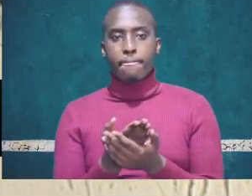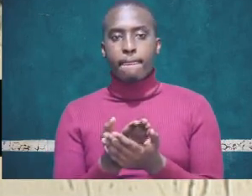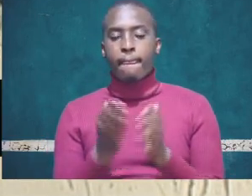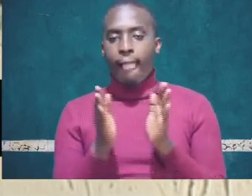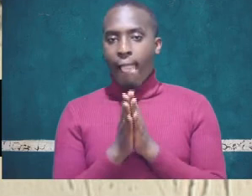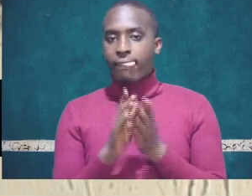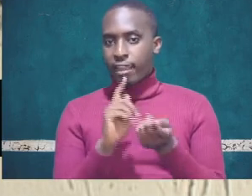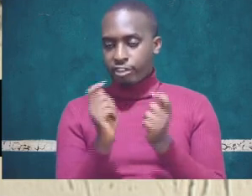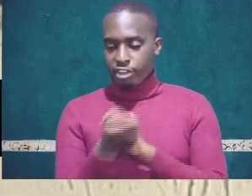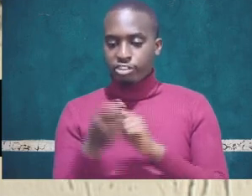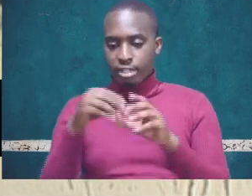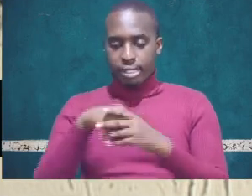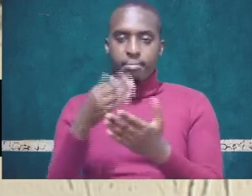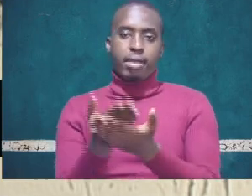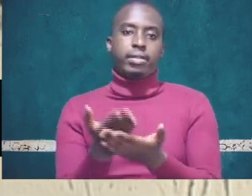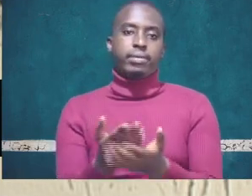and a change in demand,